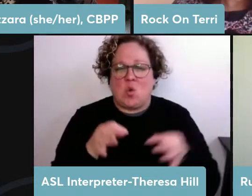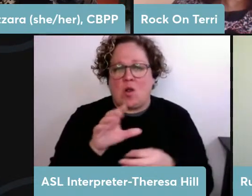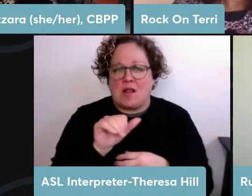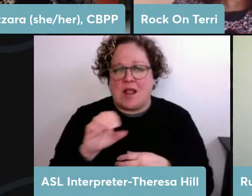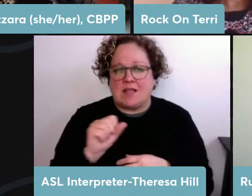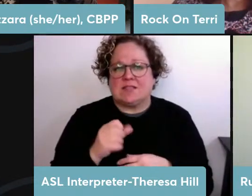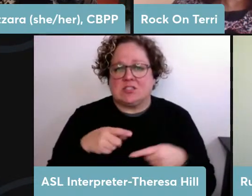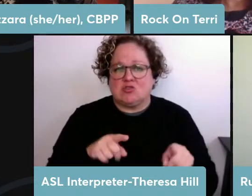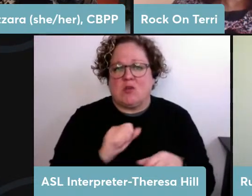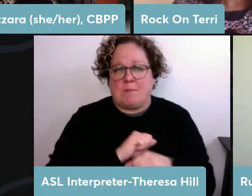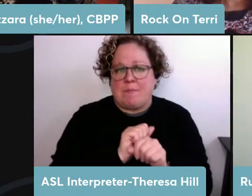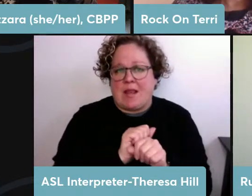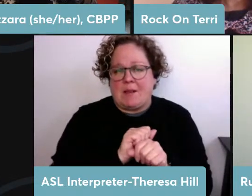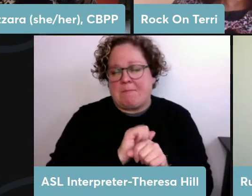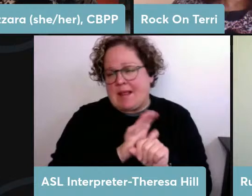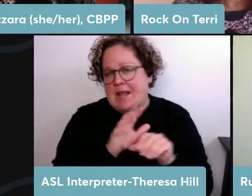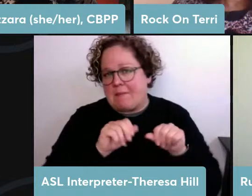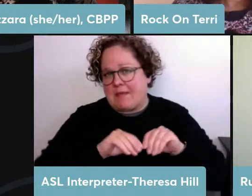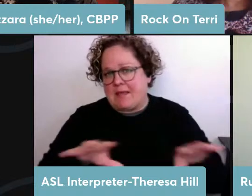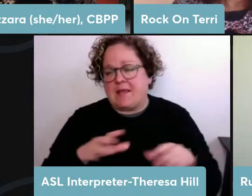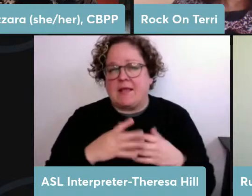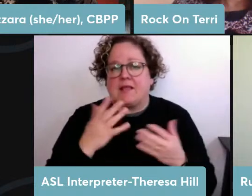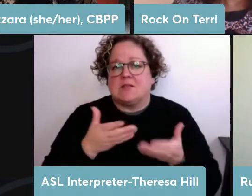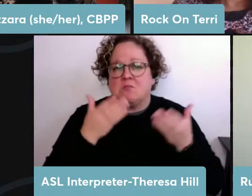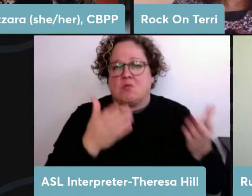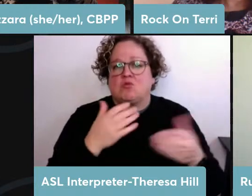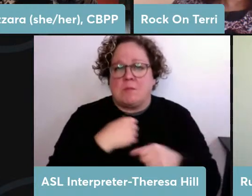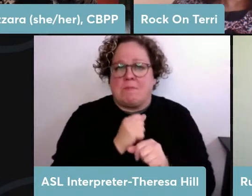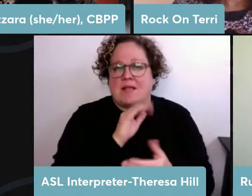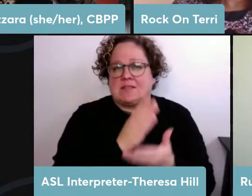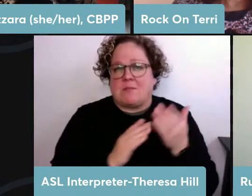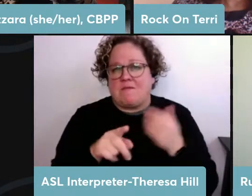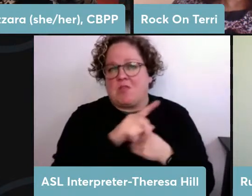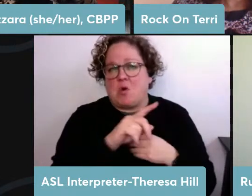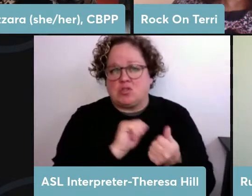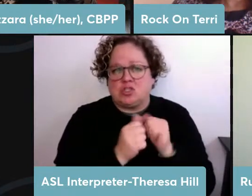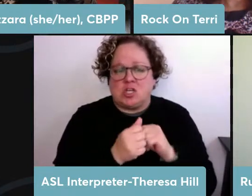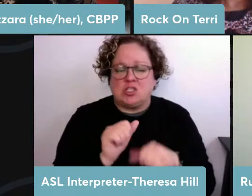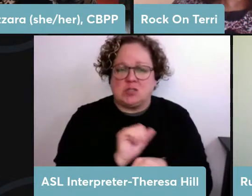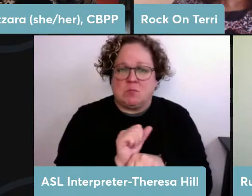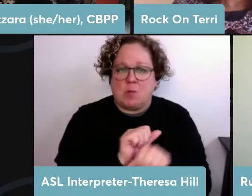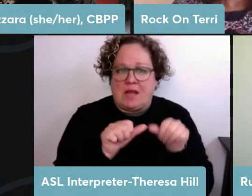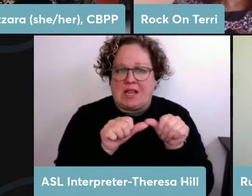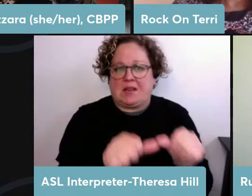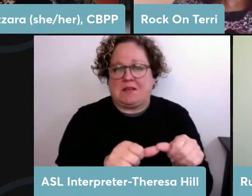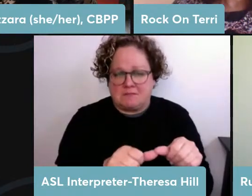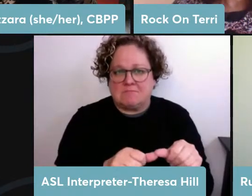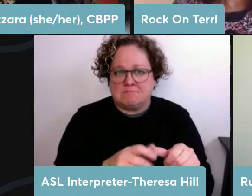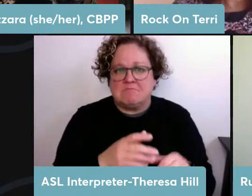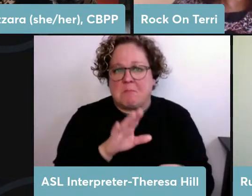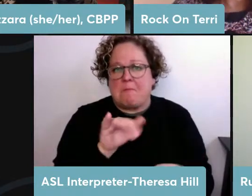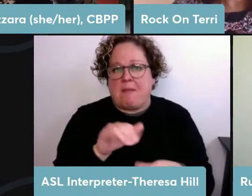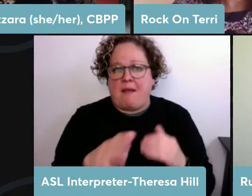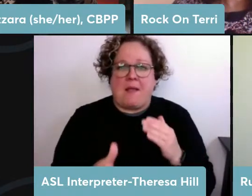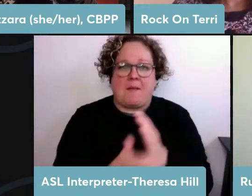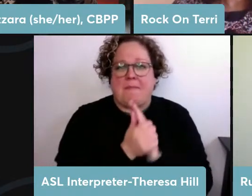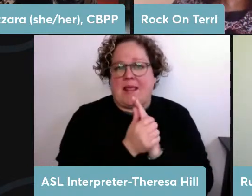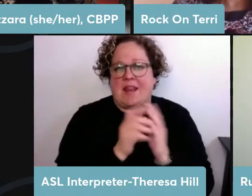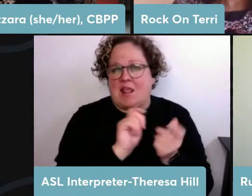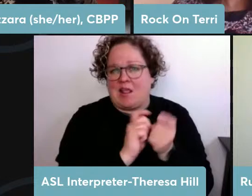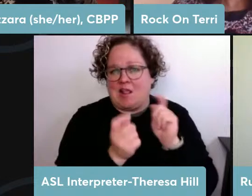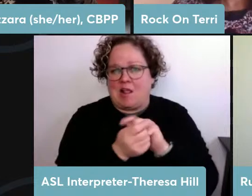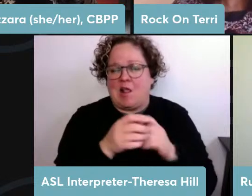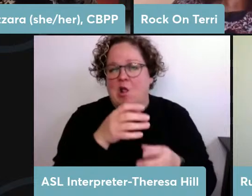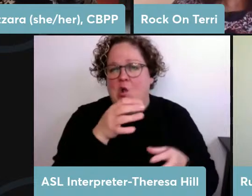has proposed to make some of those changes permanent by amending the court rule that governs eviction cases.